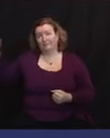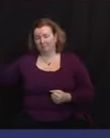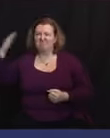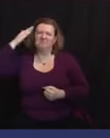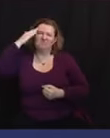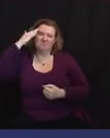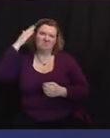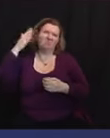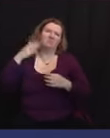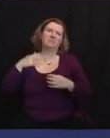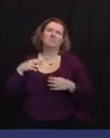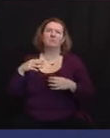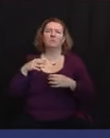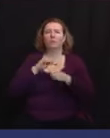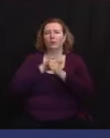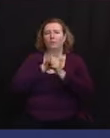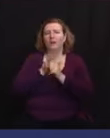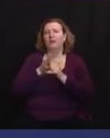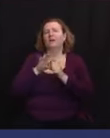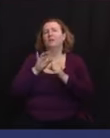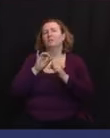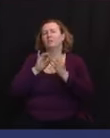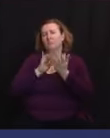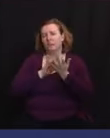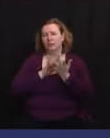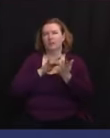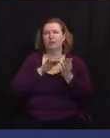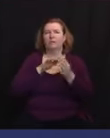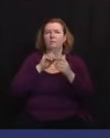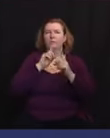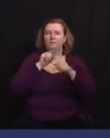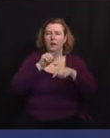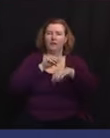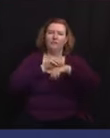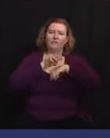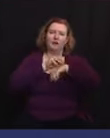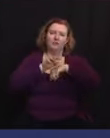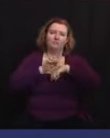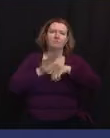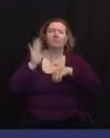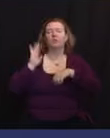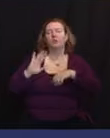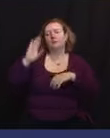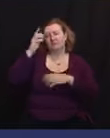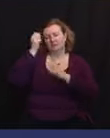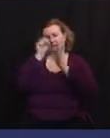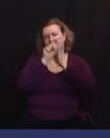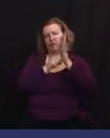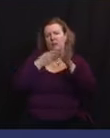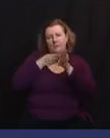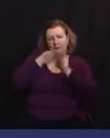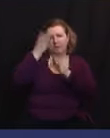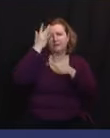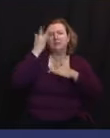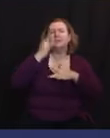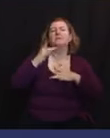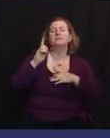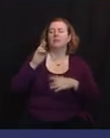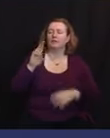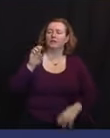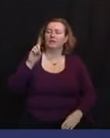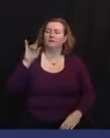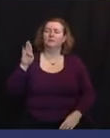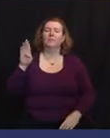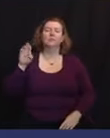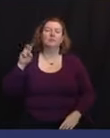face, COVID-19 Medical Response Advisor and former state epidemiologist, Dr. Eddie Bresnitz. Great to have you